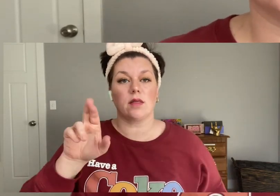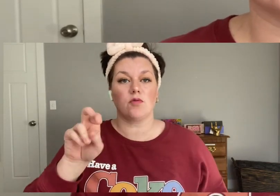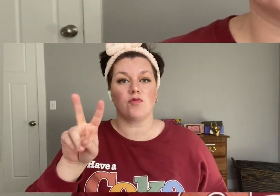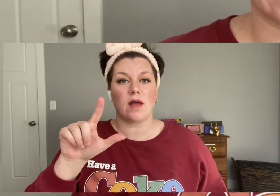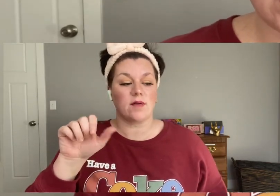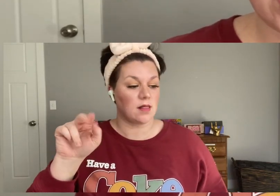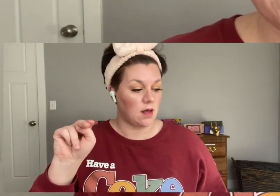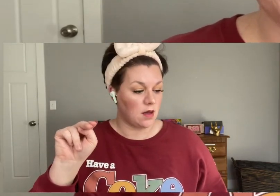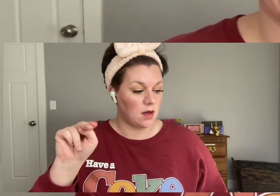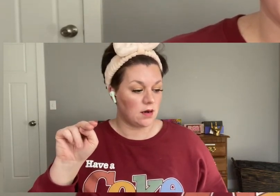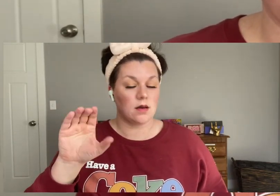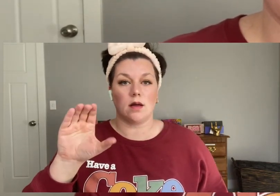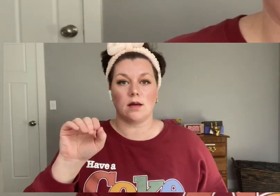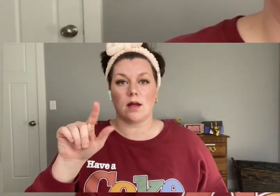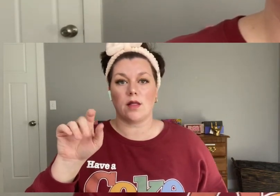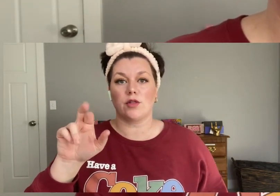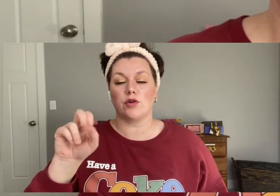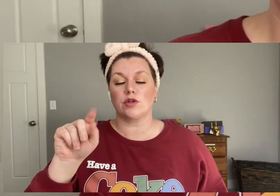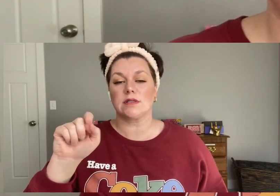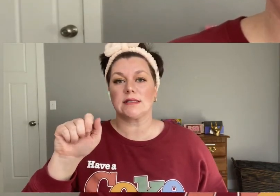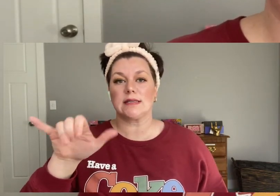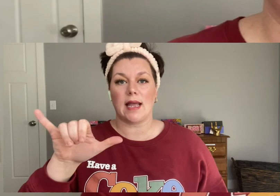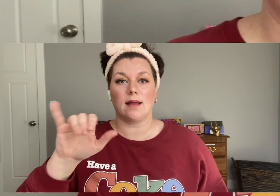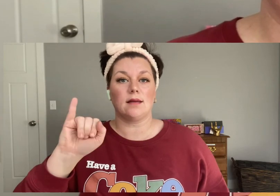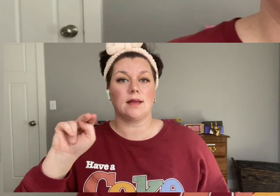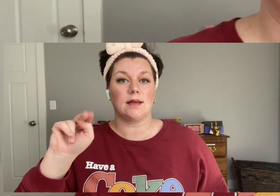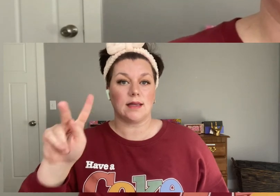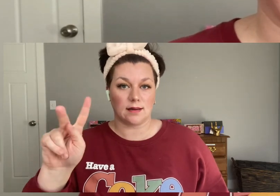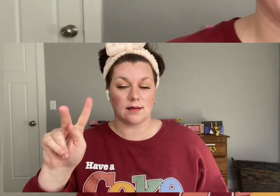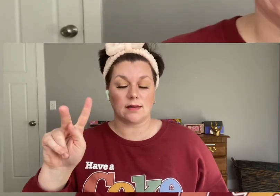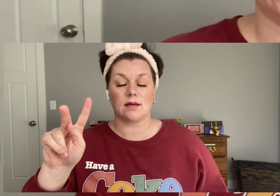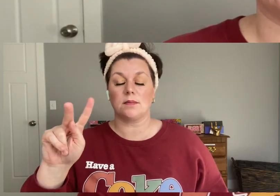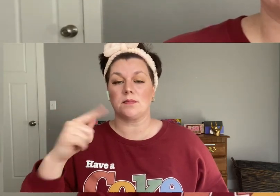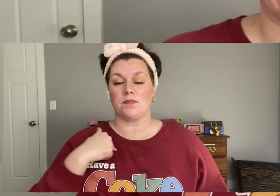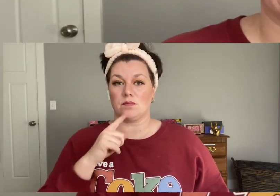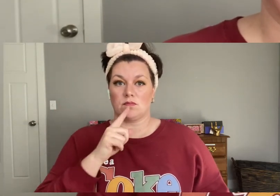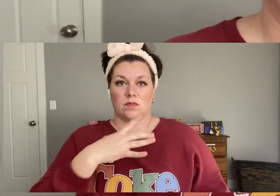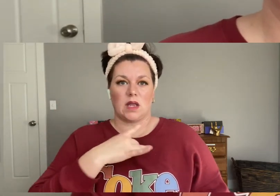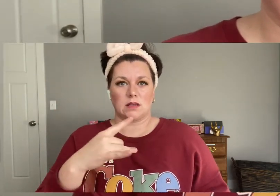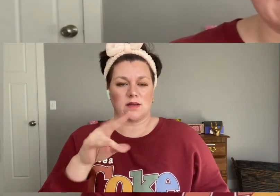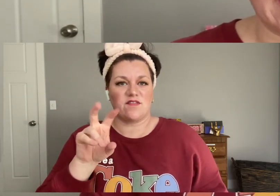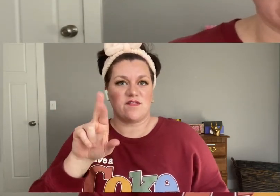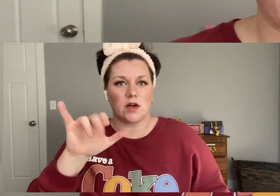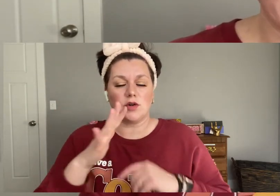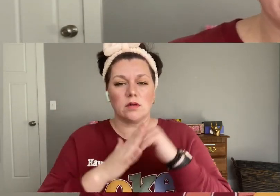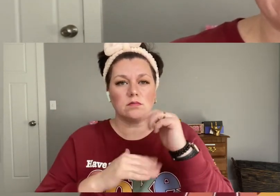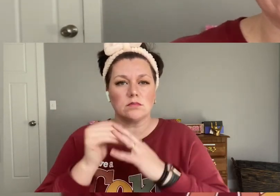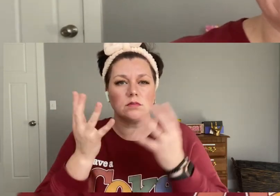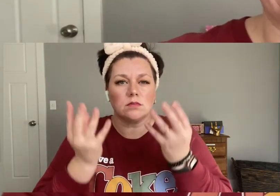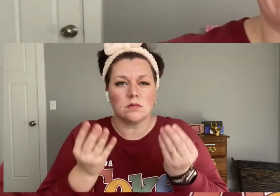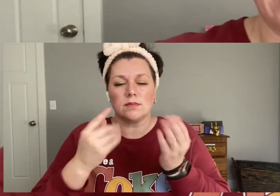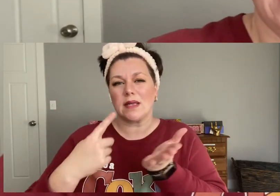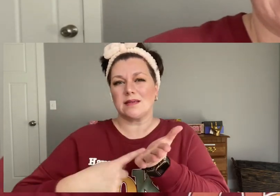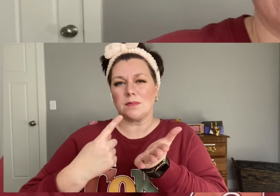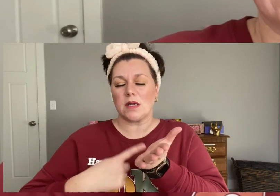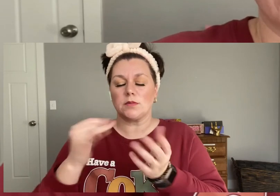It is such a comfortable formula. A lot of the time when they say, you know, it's dry or it's like a 16-hour wear time or something like